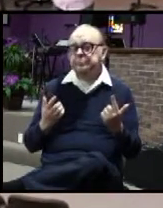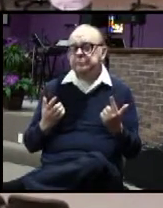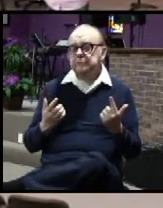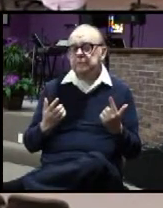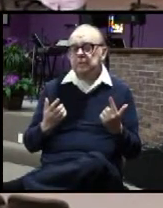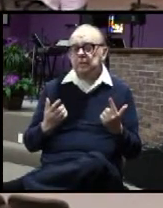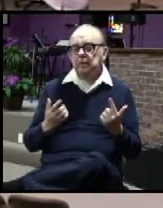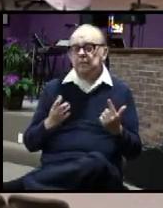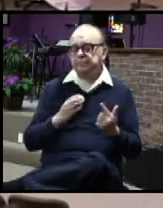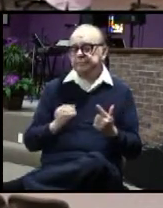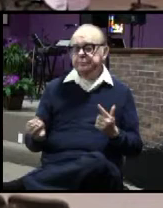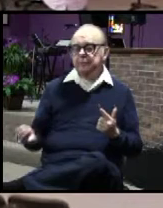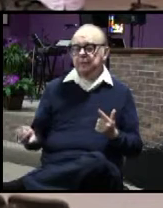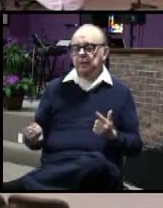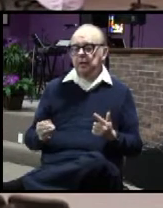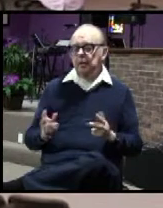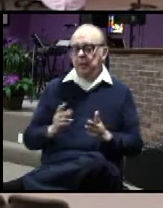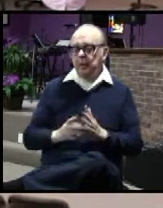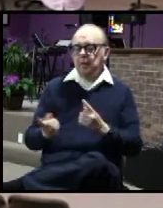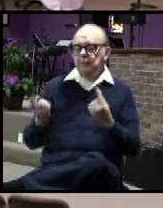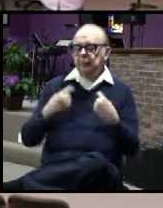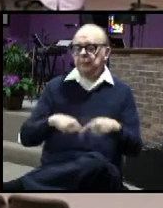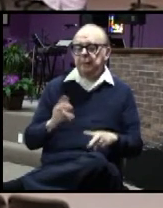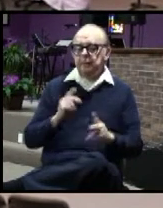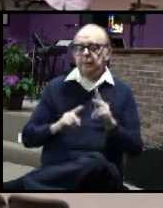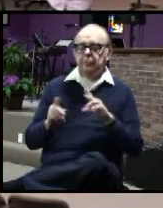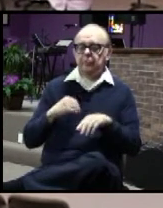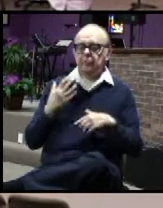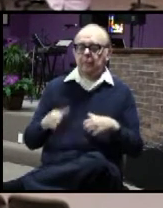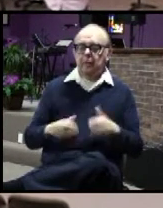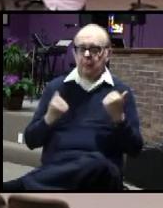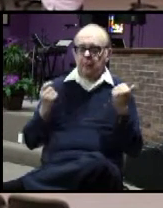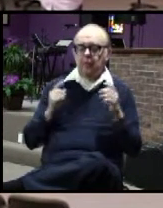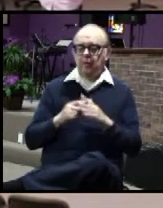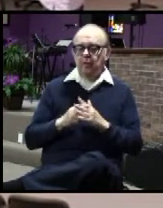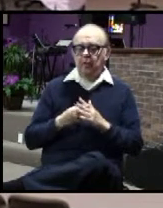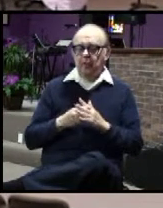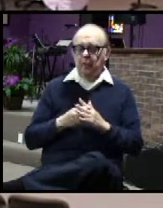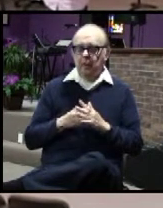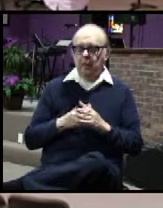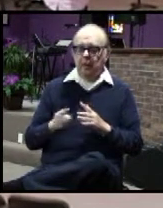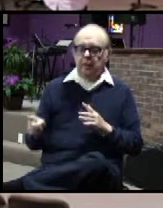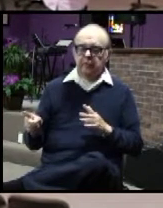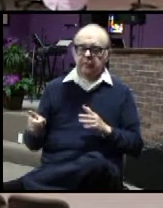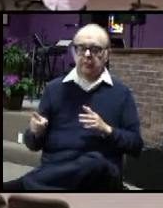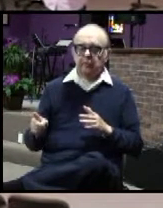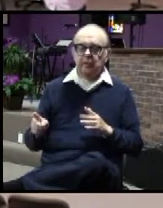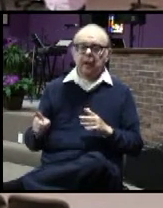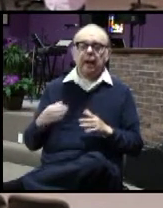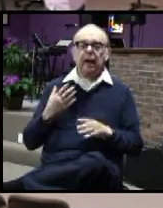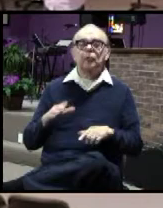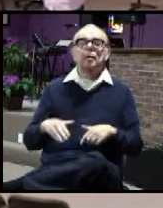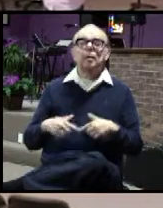And as he brings those people into our lives, he starts putting them into our lives.